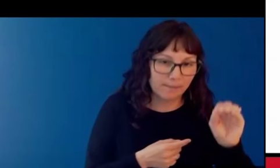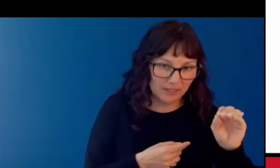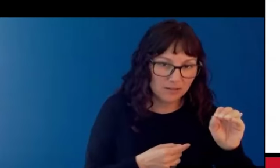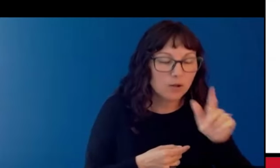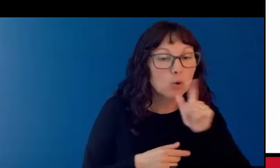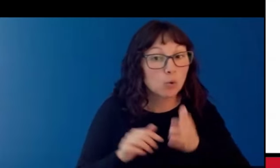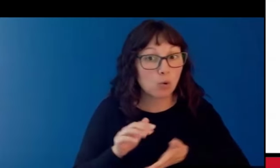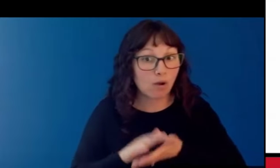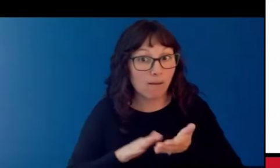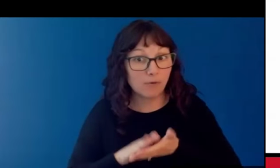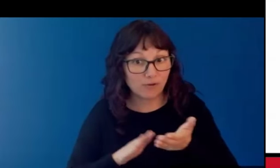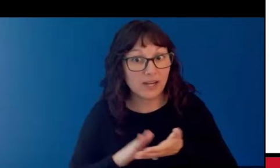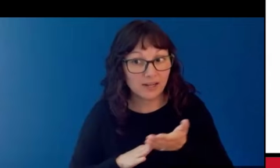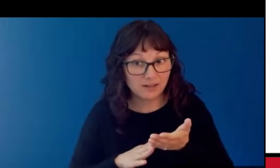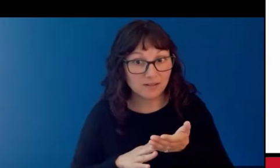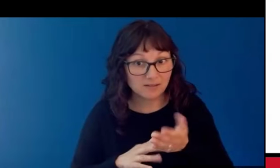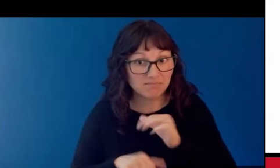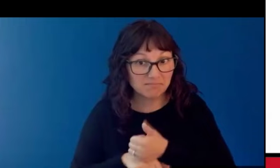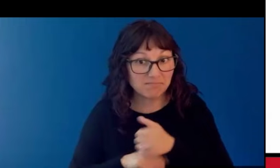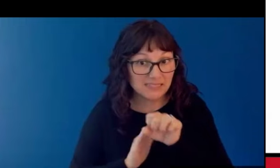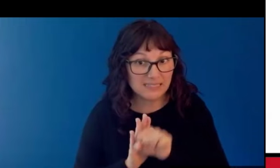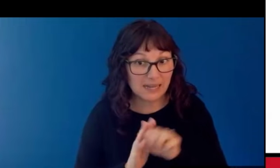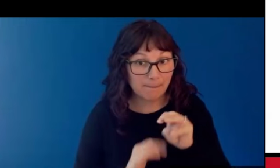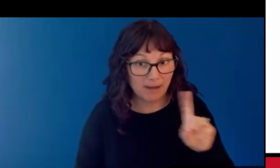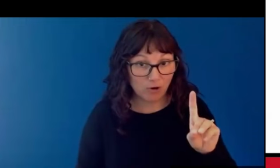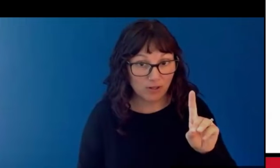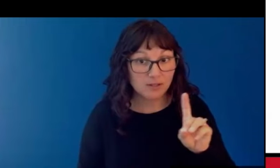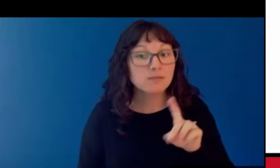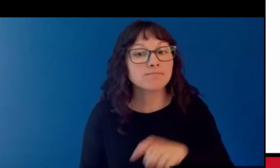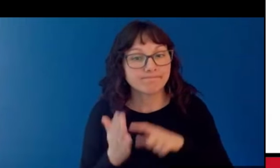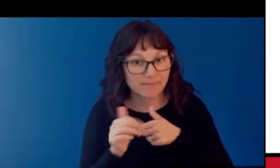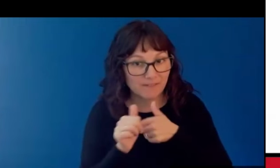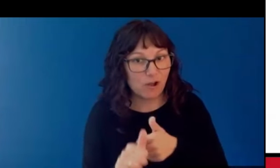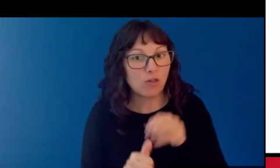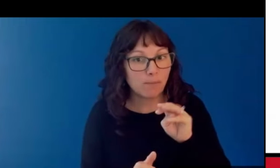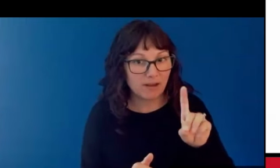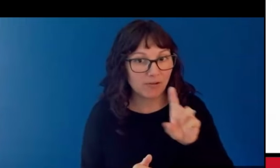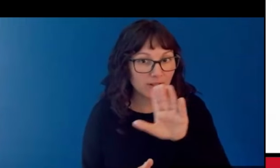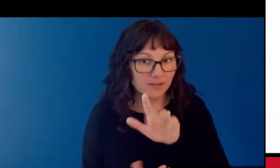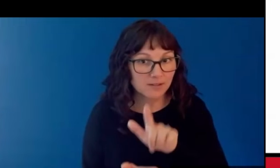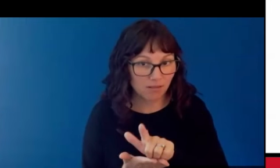that operate in the state of Maryland follow Maryland's laws